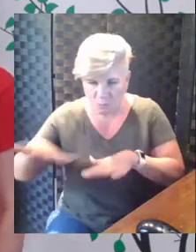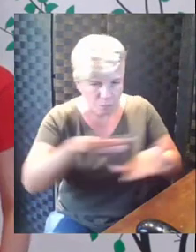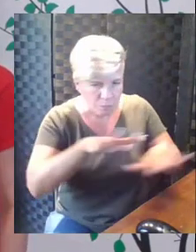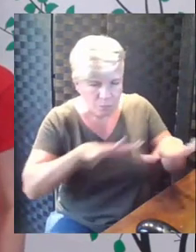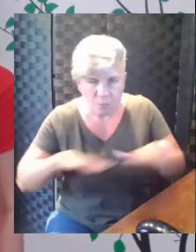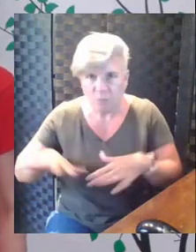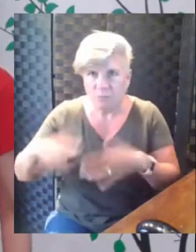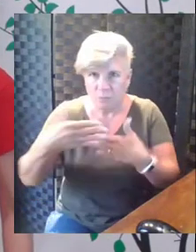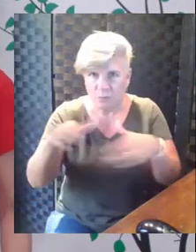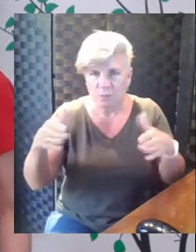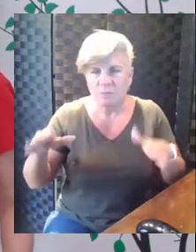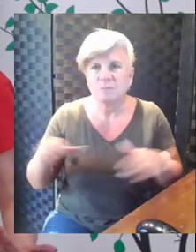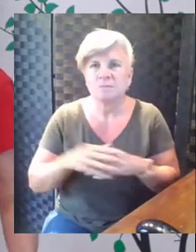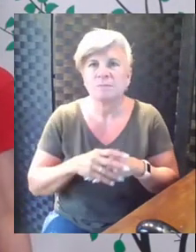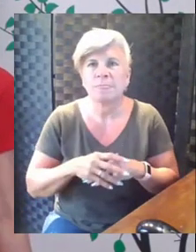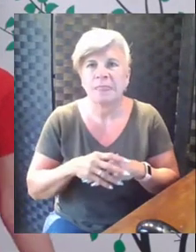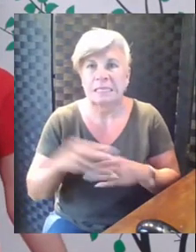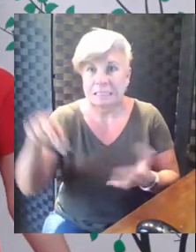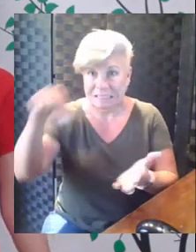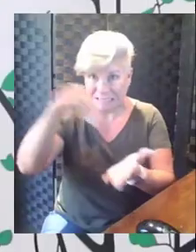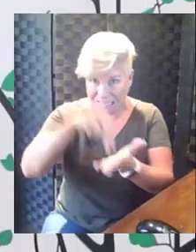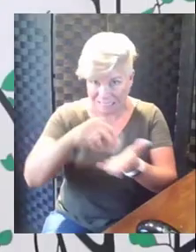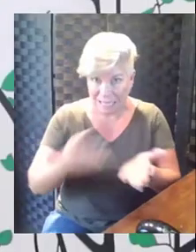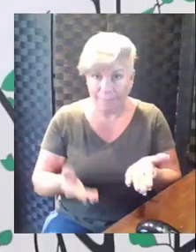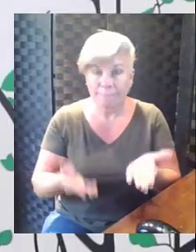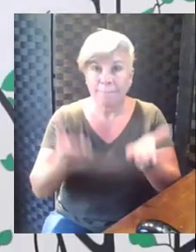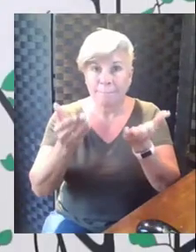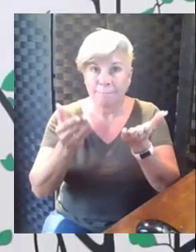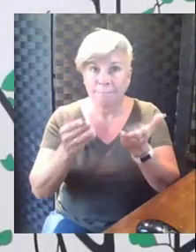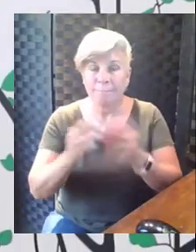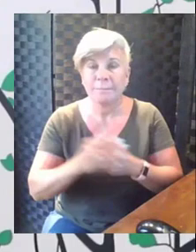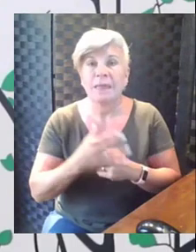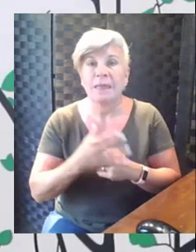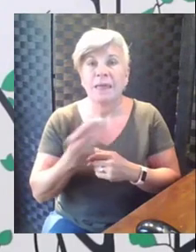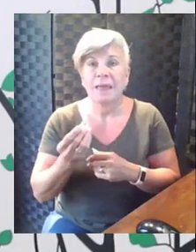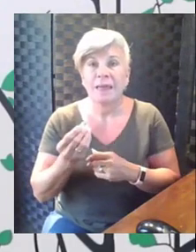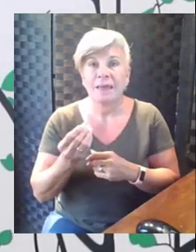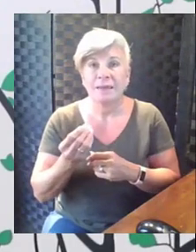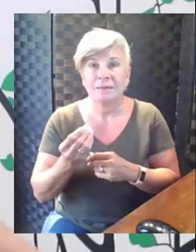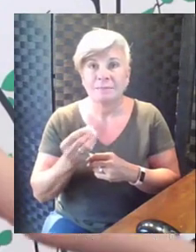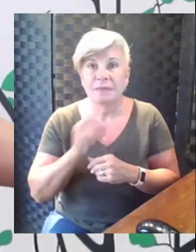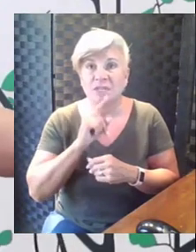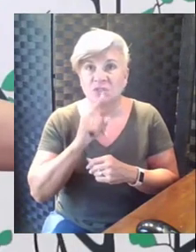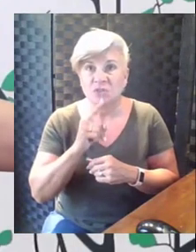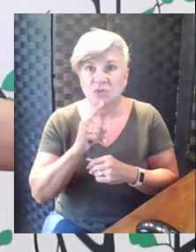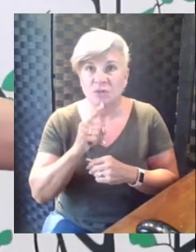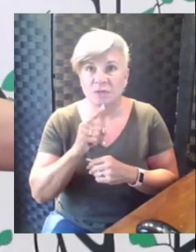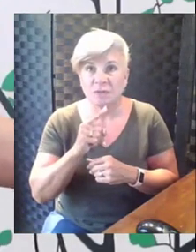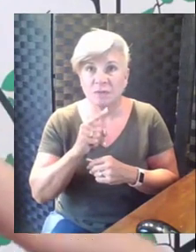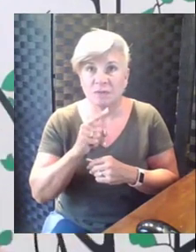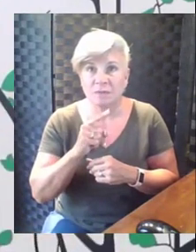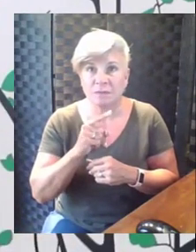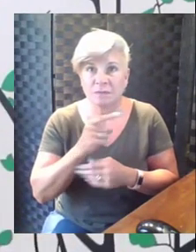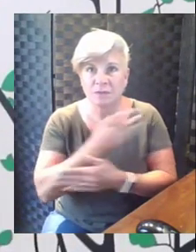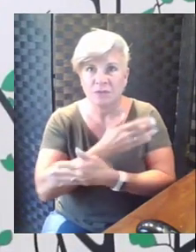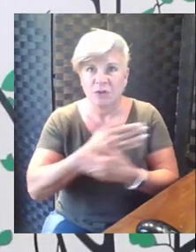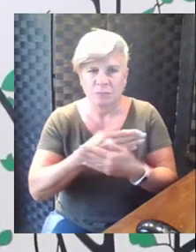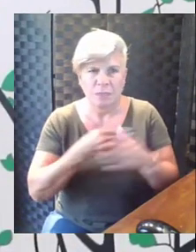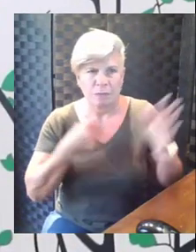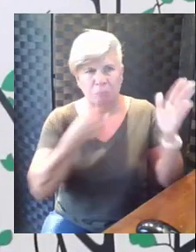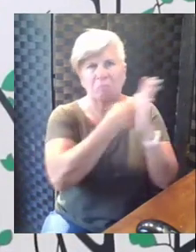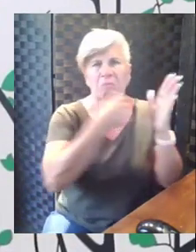work with. You're going to stand up for these positions and make sure that you're not going